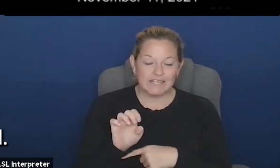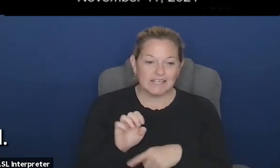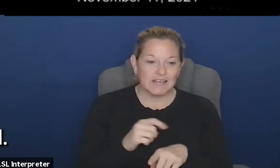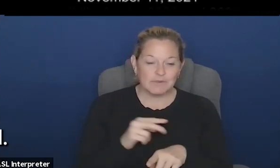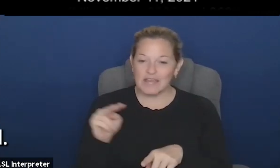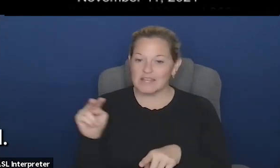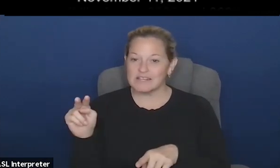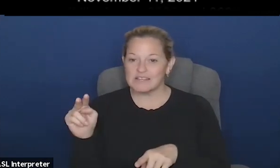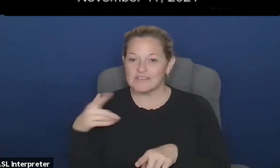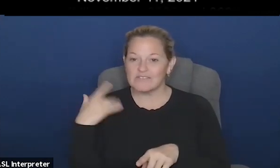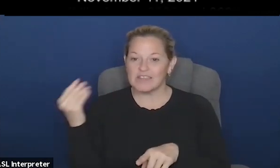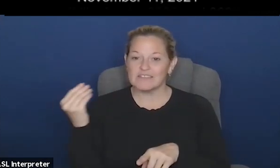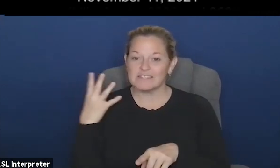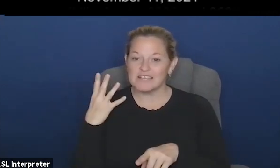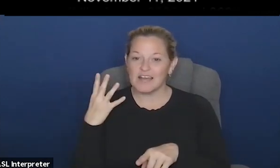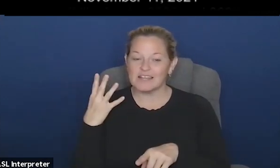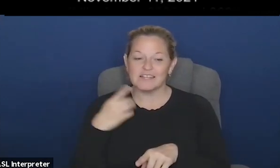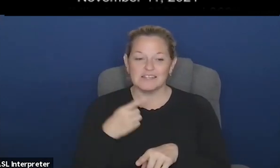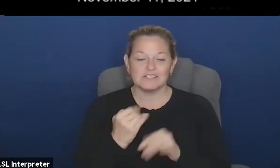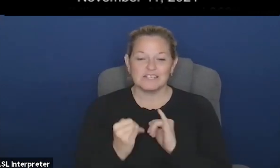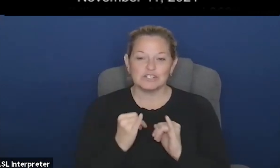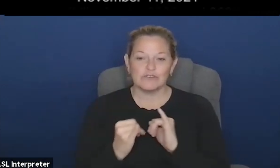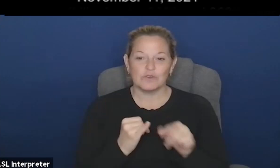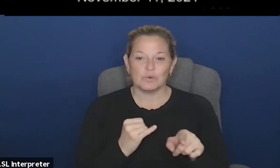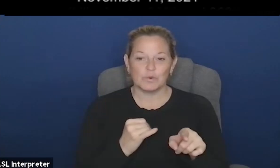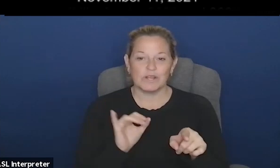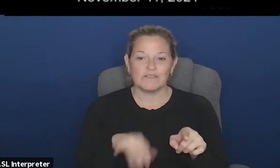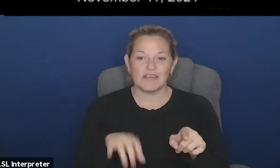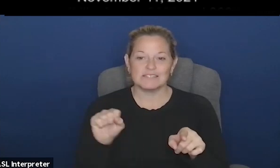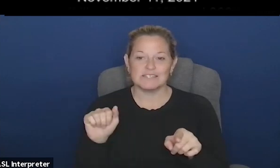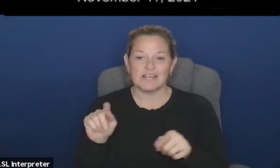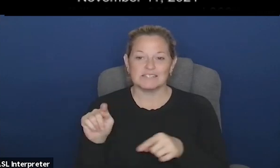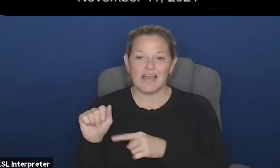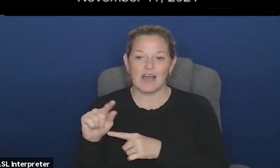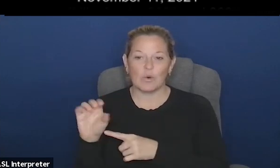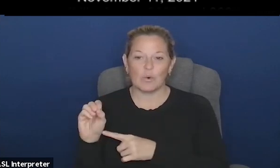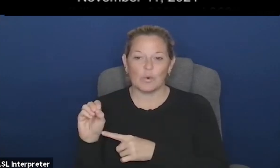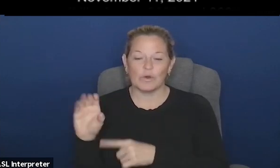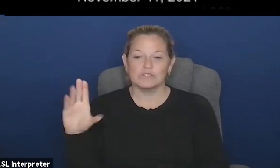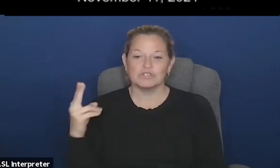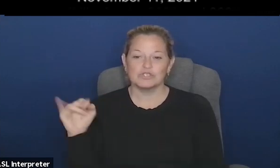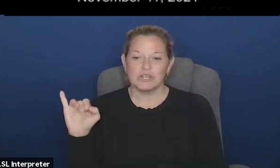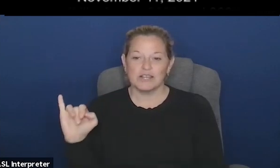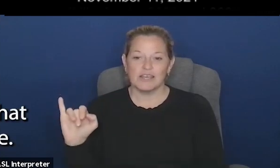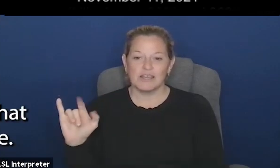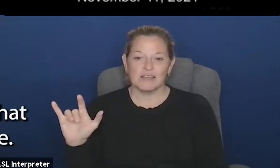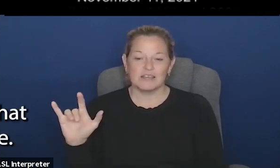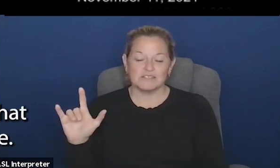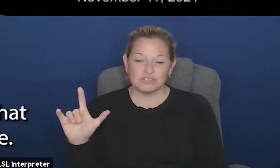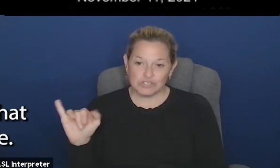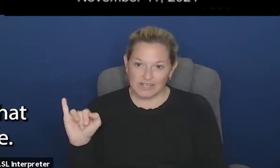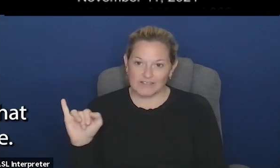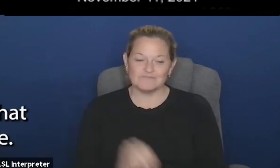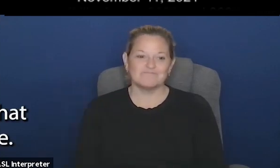interviewed. And that's in Santiago, Chile. So this next slide is a video clip. So we want to play you kind of